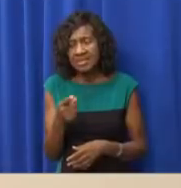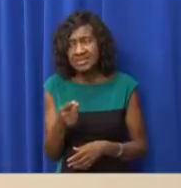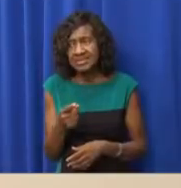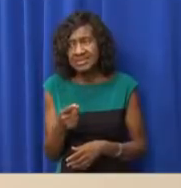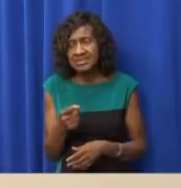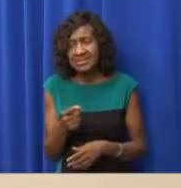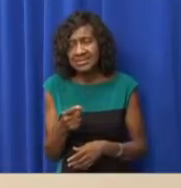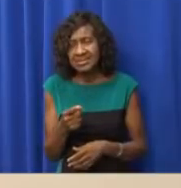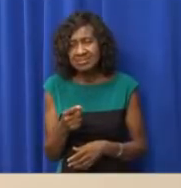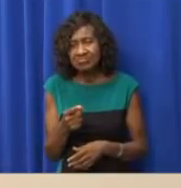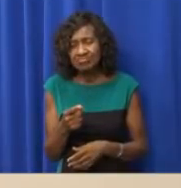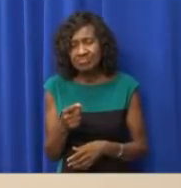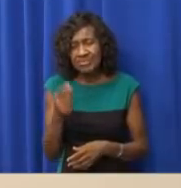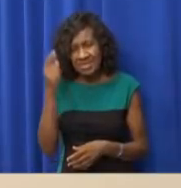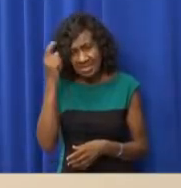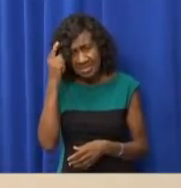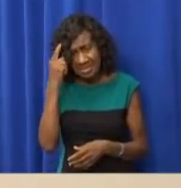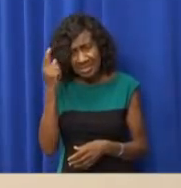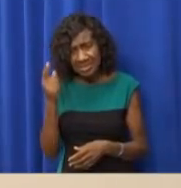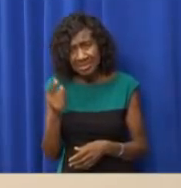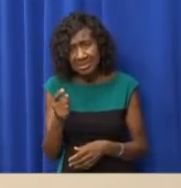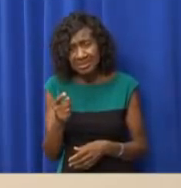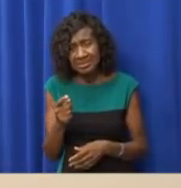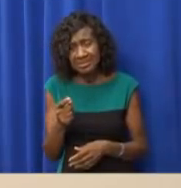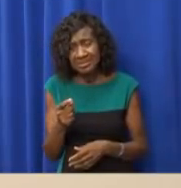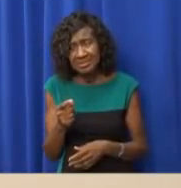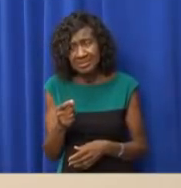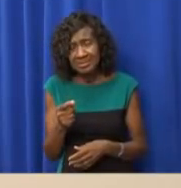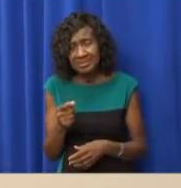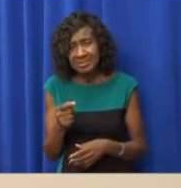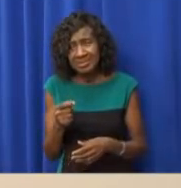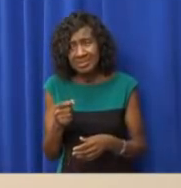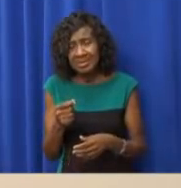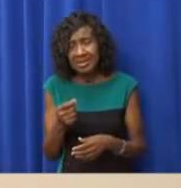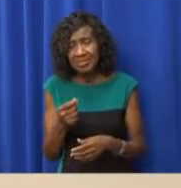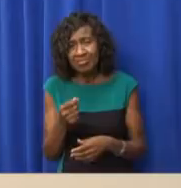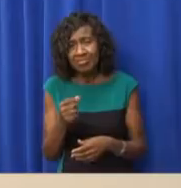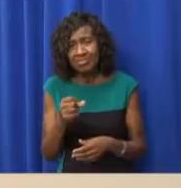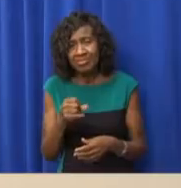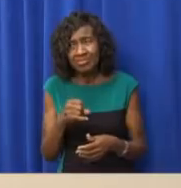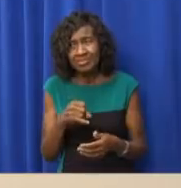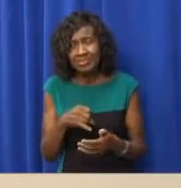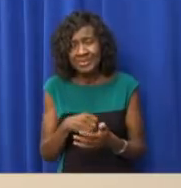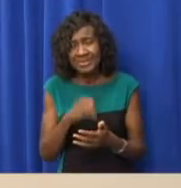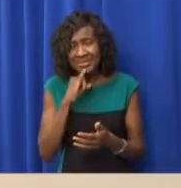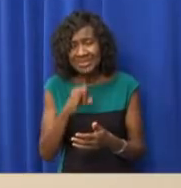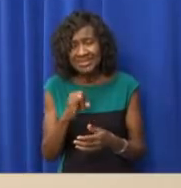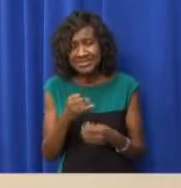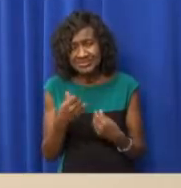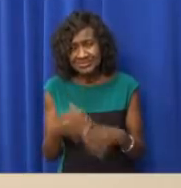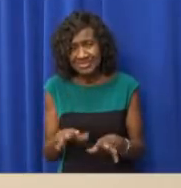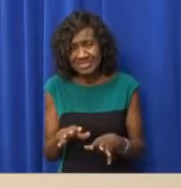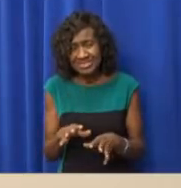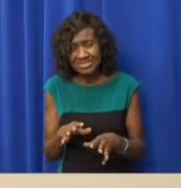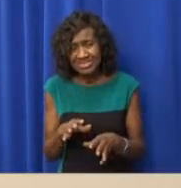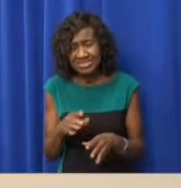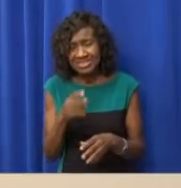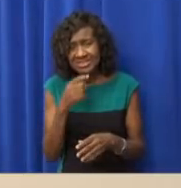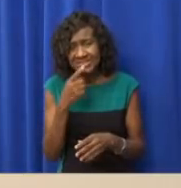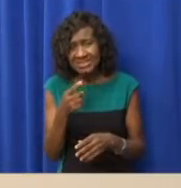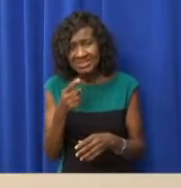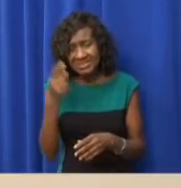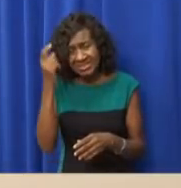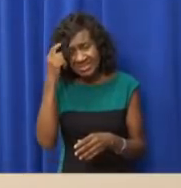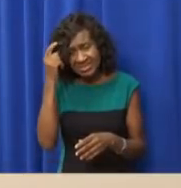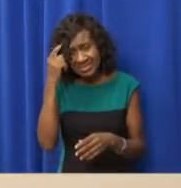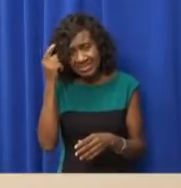But I'm sure my team is listening to me. If someone will send me information, I don't want to say something that is not absolutely the case. But I